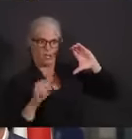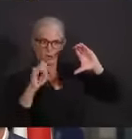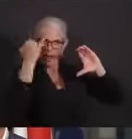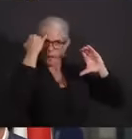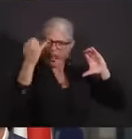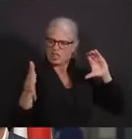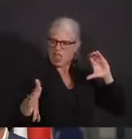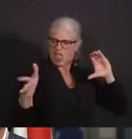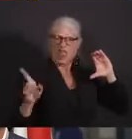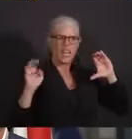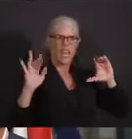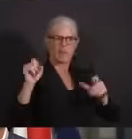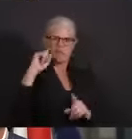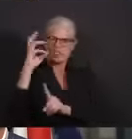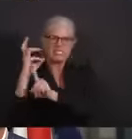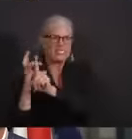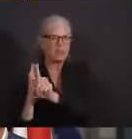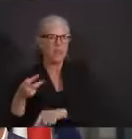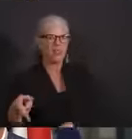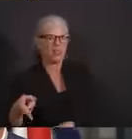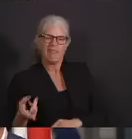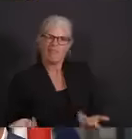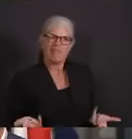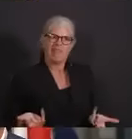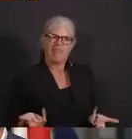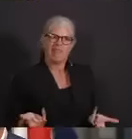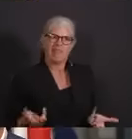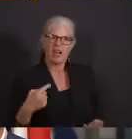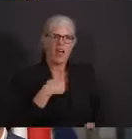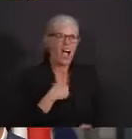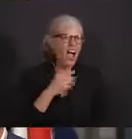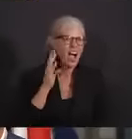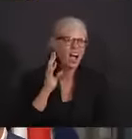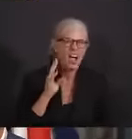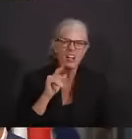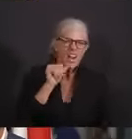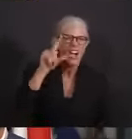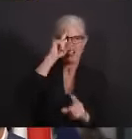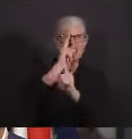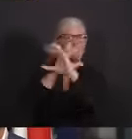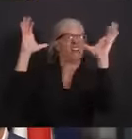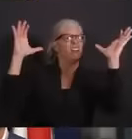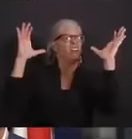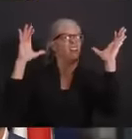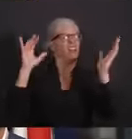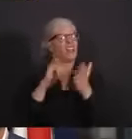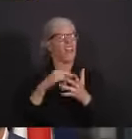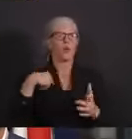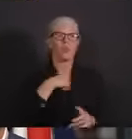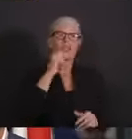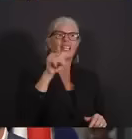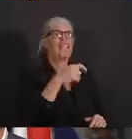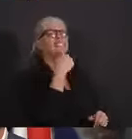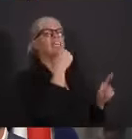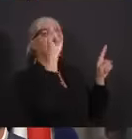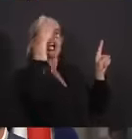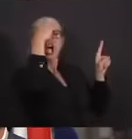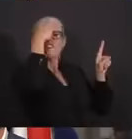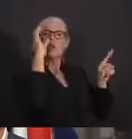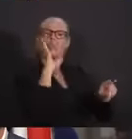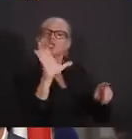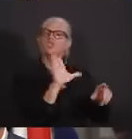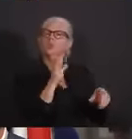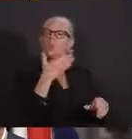that, and I would never think that we would be able to say that government would do better than